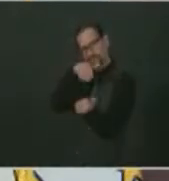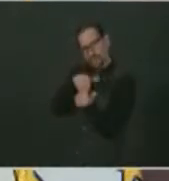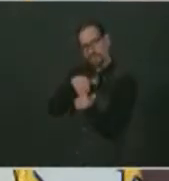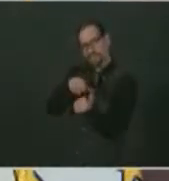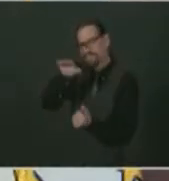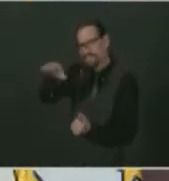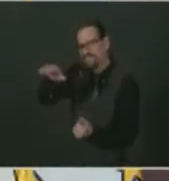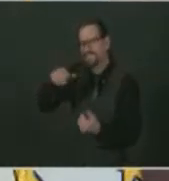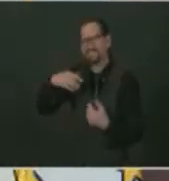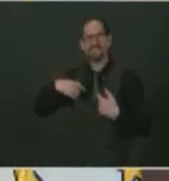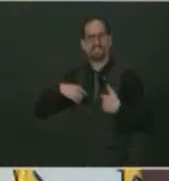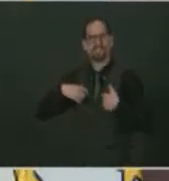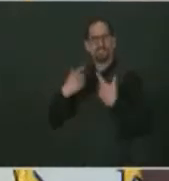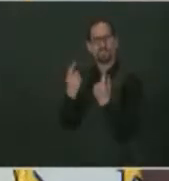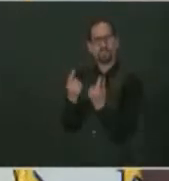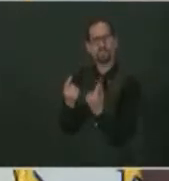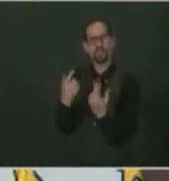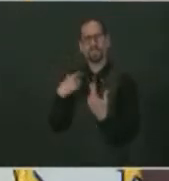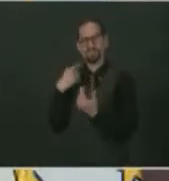to